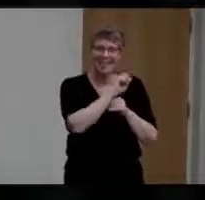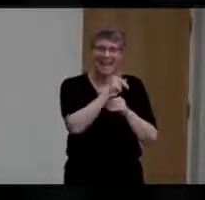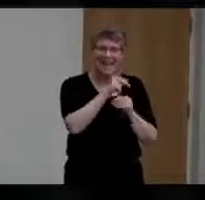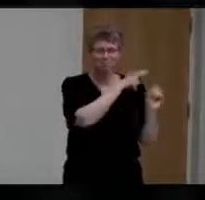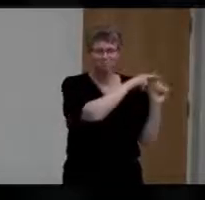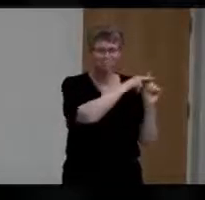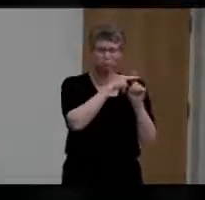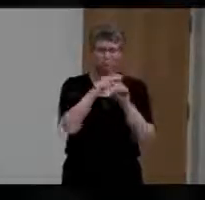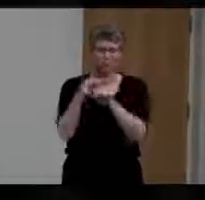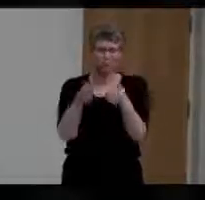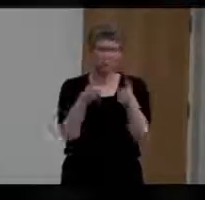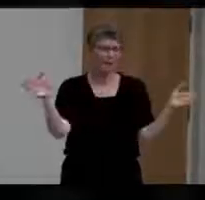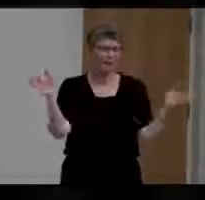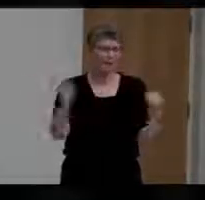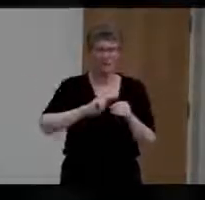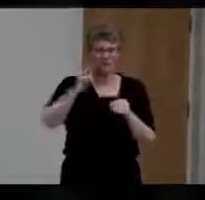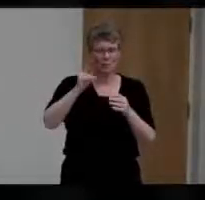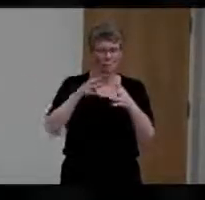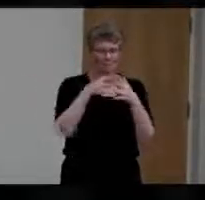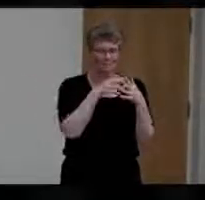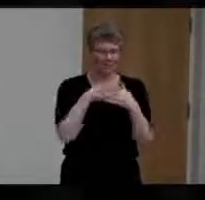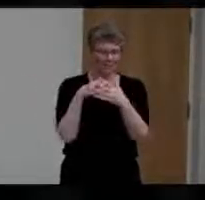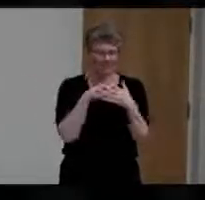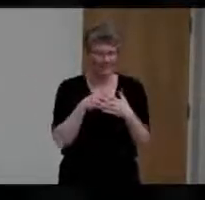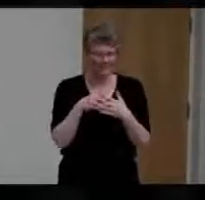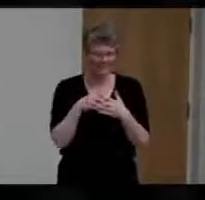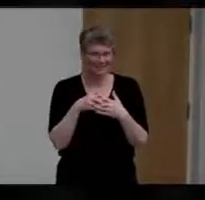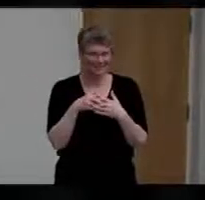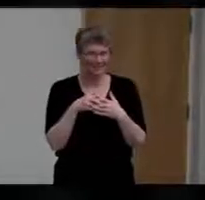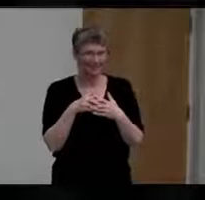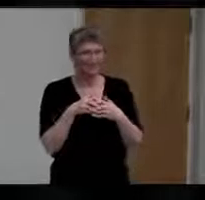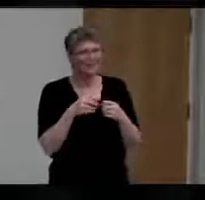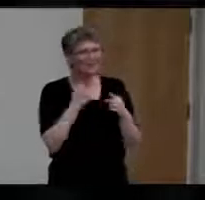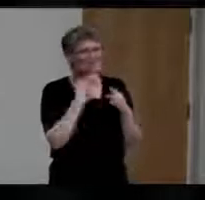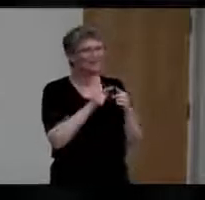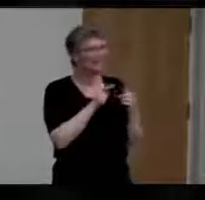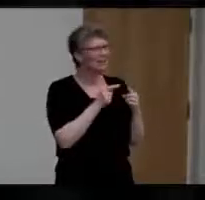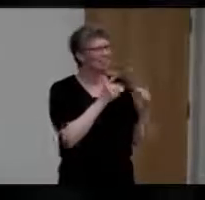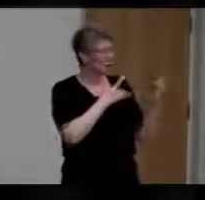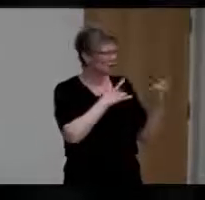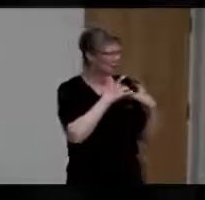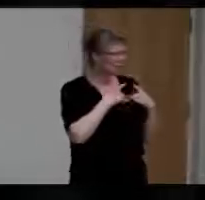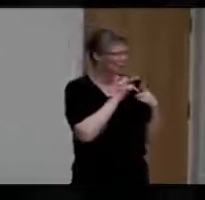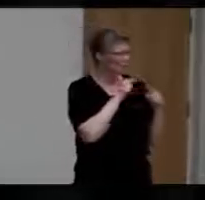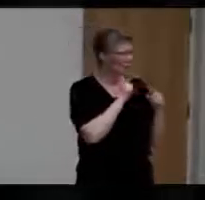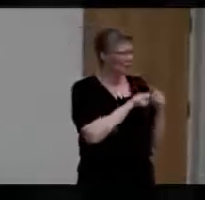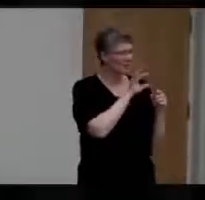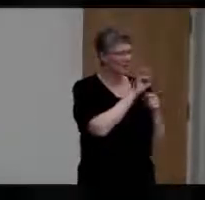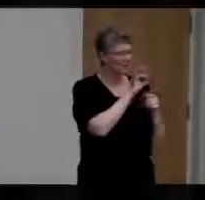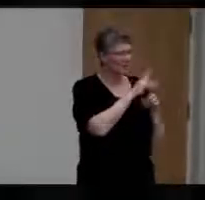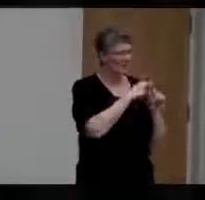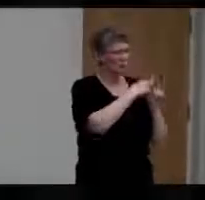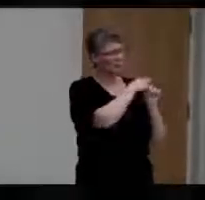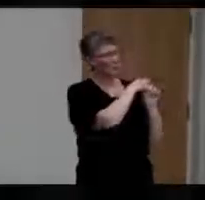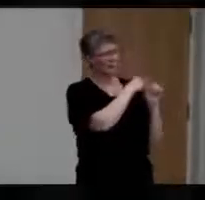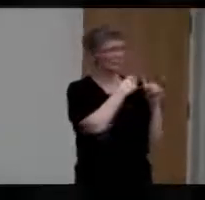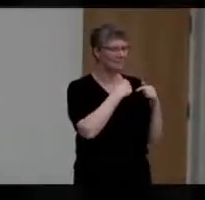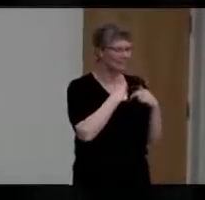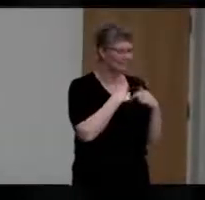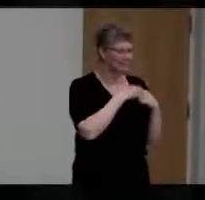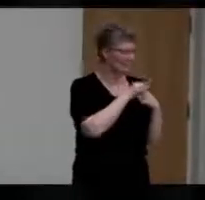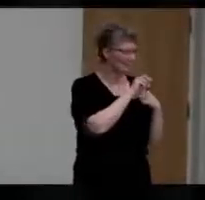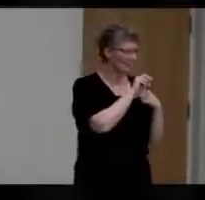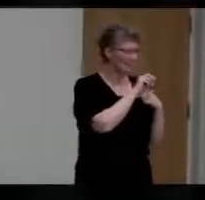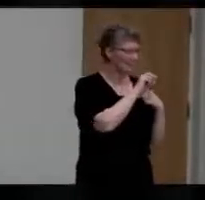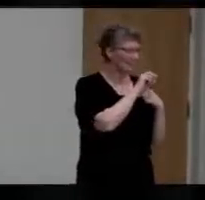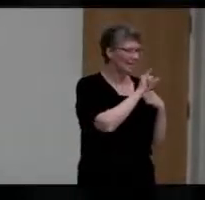And yet, we're worried about Facebook and all these things tracking us, but healthcare is still 20 years behind. Do you